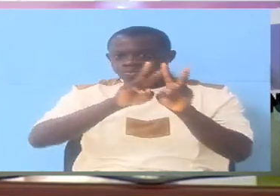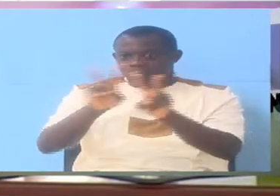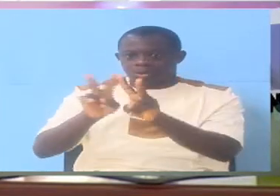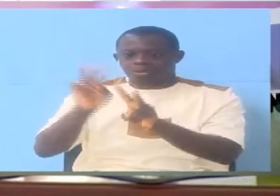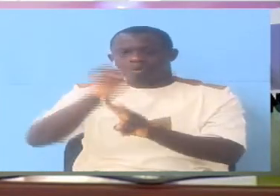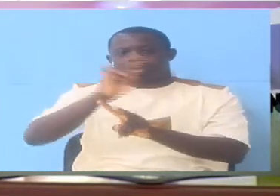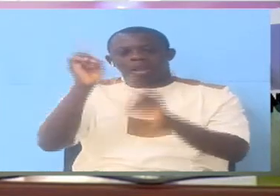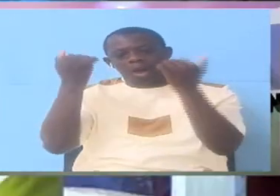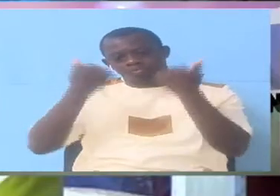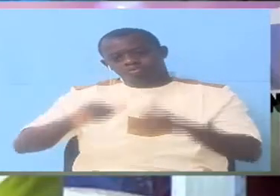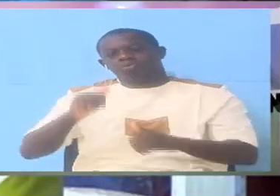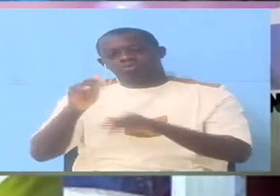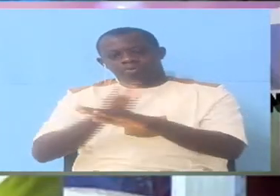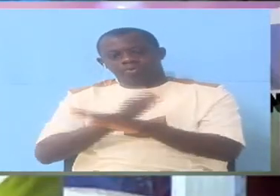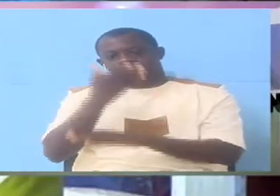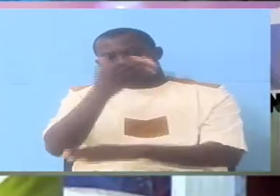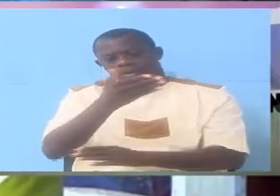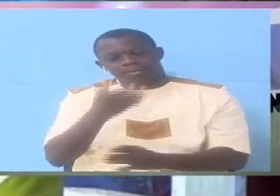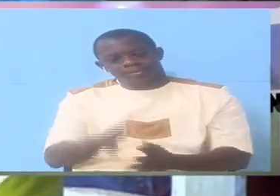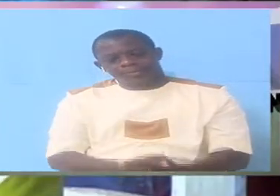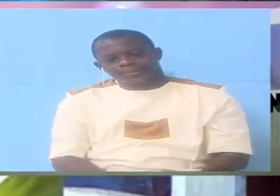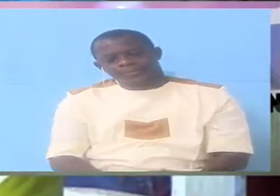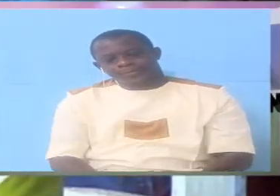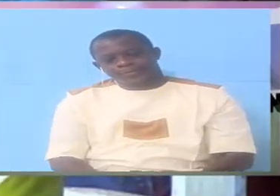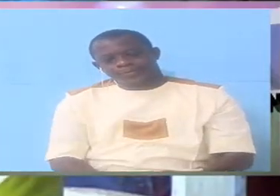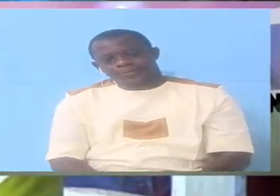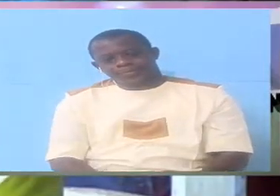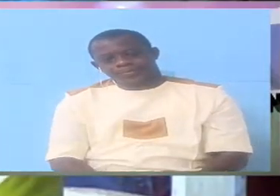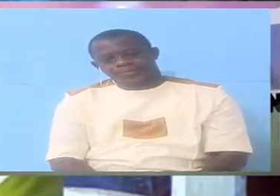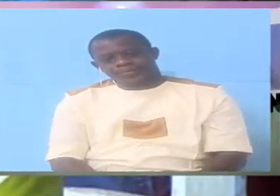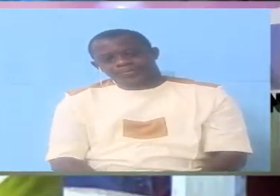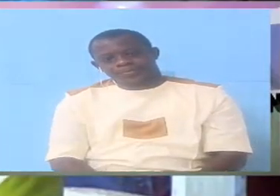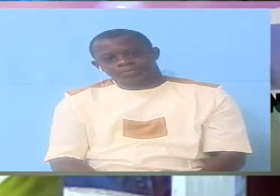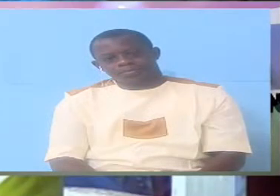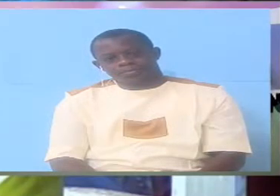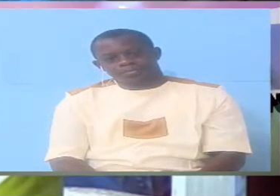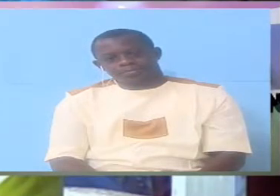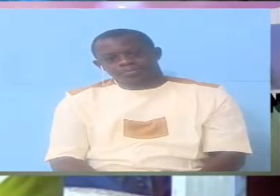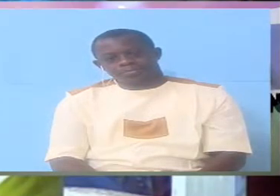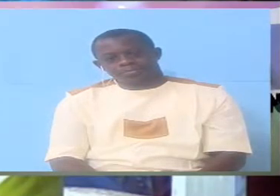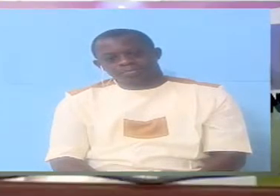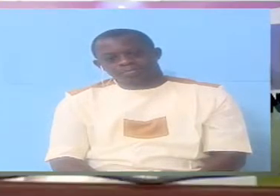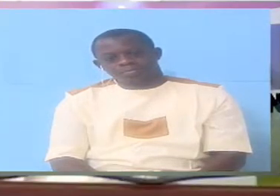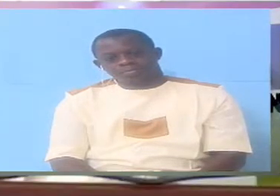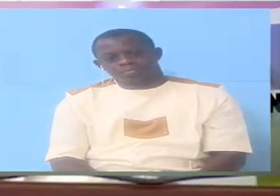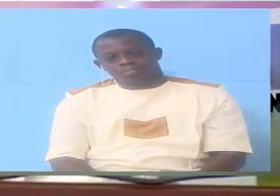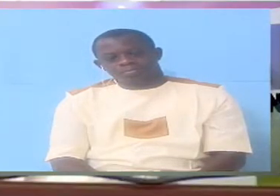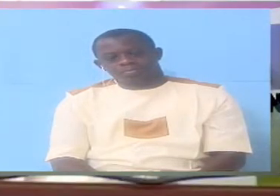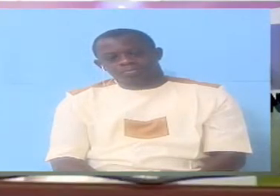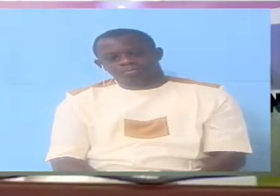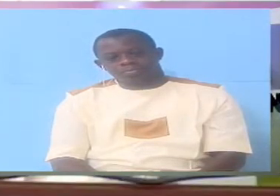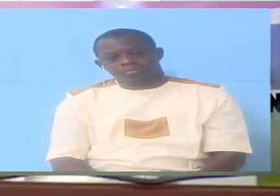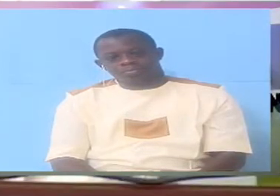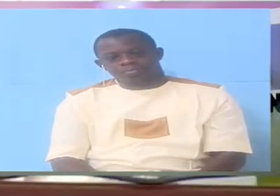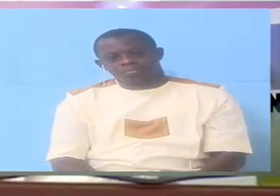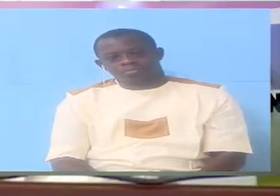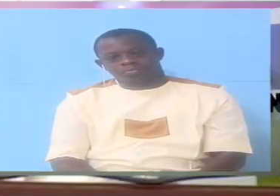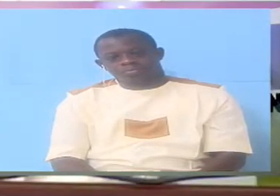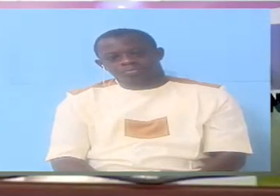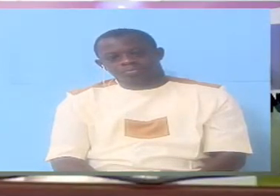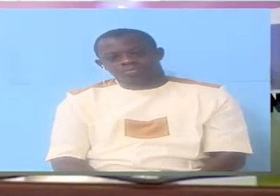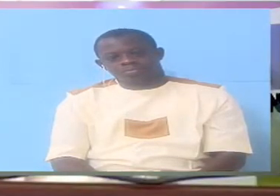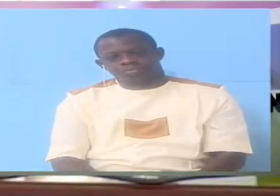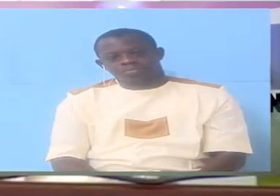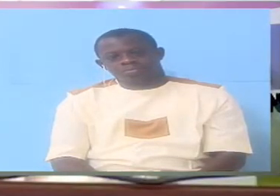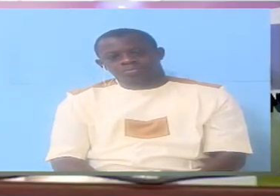ne ñoo fa nekkoon nag ci leen dal di nangutoo ne nañ dem nag ca fa nga xam ne moo di màkkaani saxaar manduwaar gi ñu mun a xam la nga